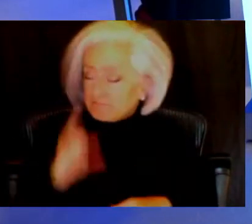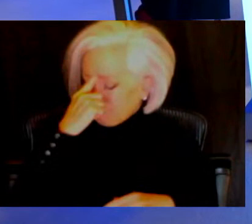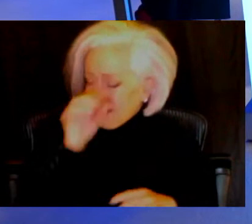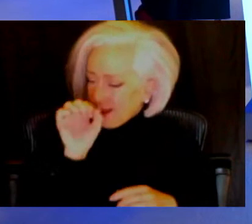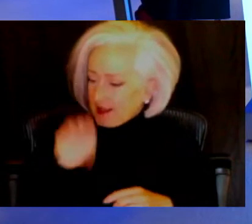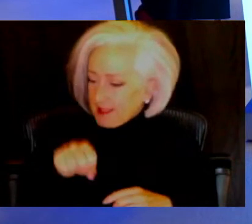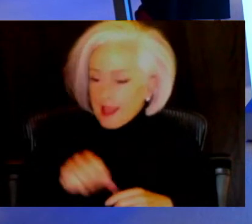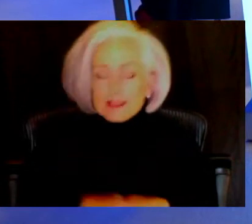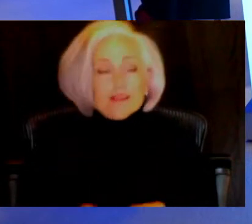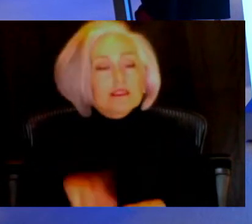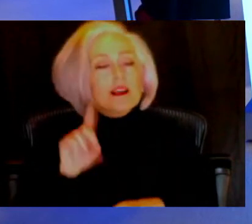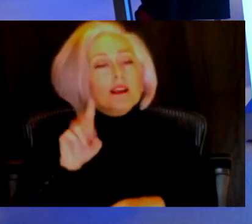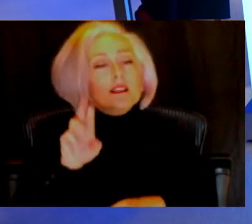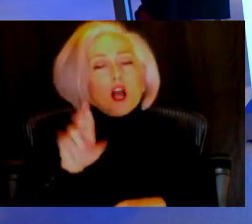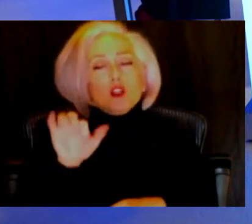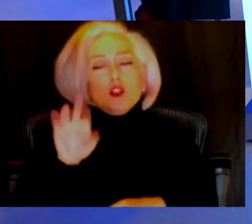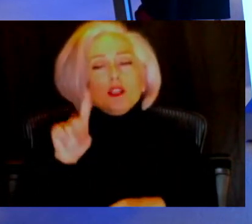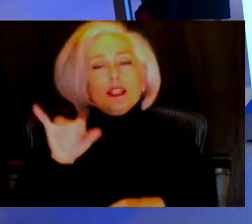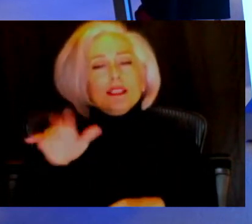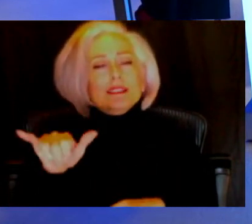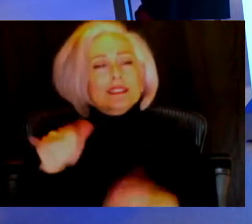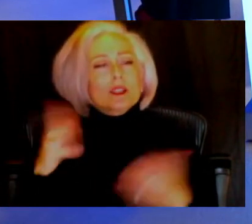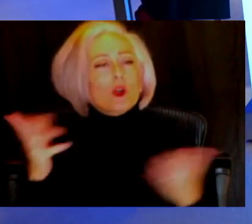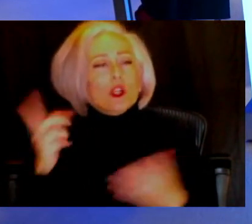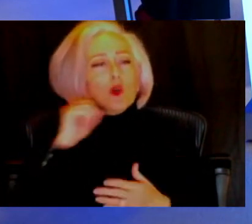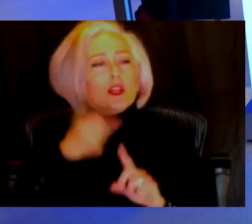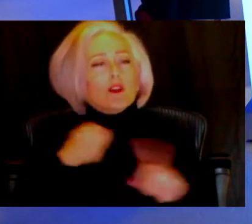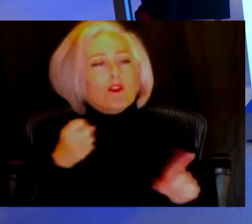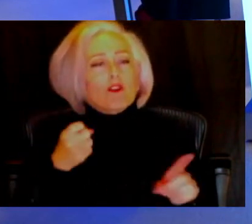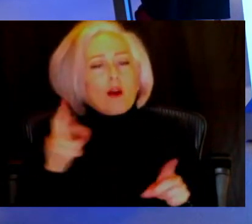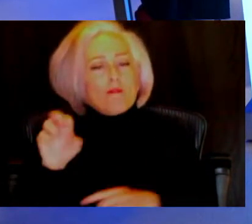Yelinsky, tell me what you're hearing from veterans and how